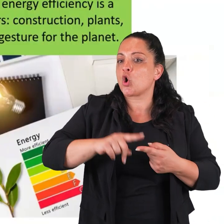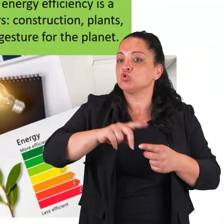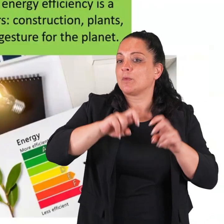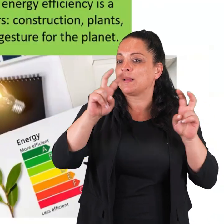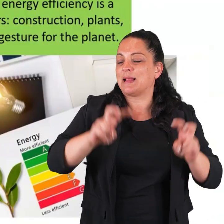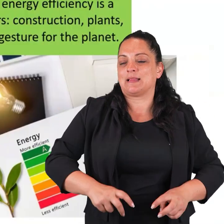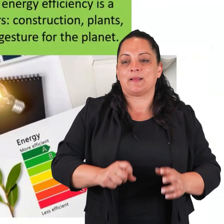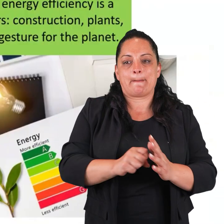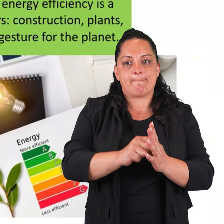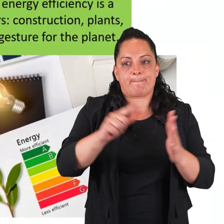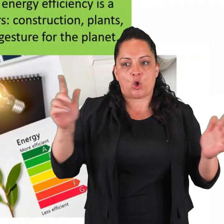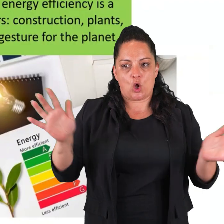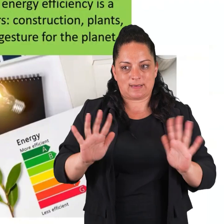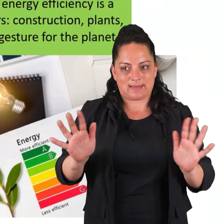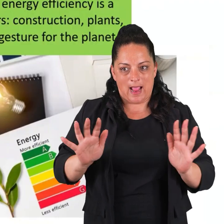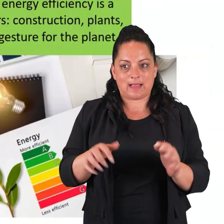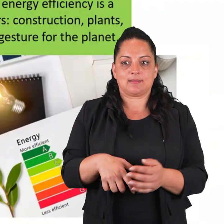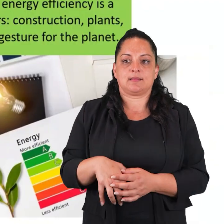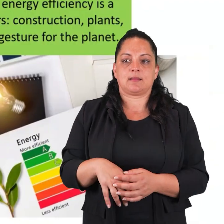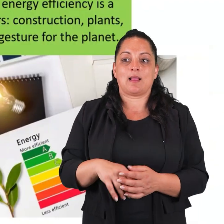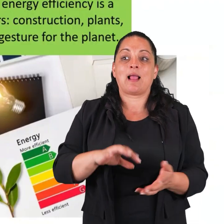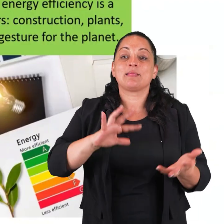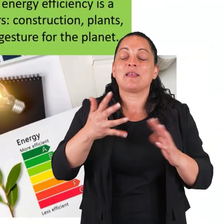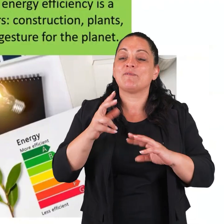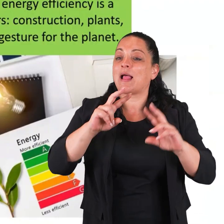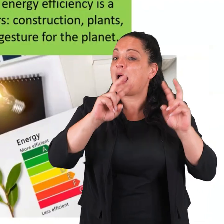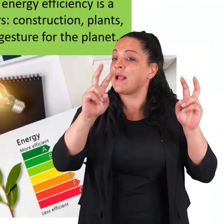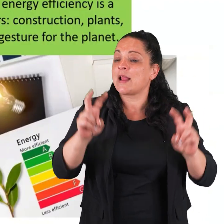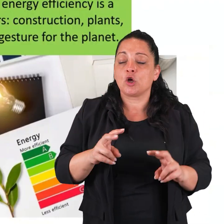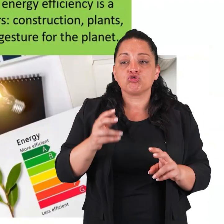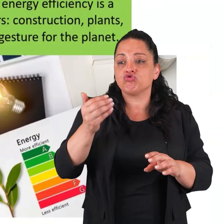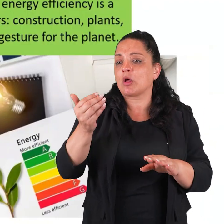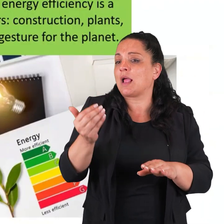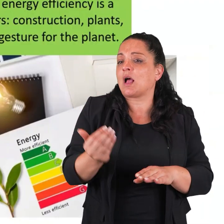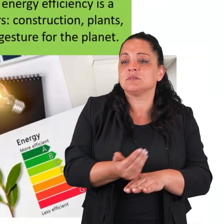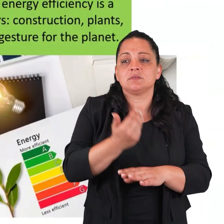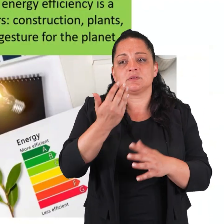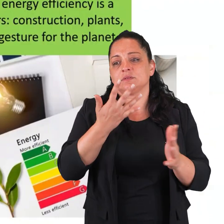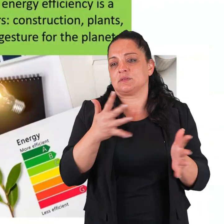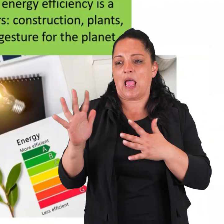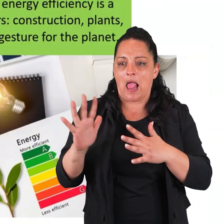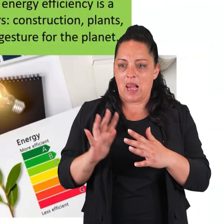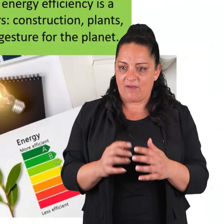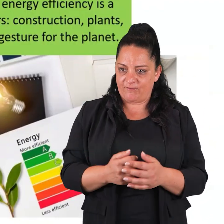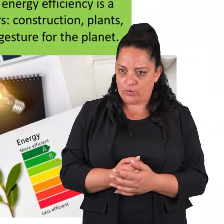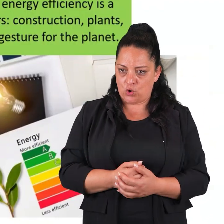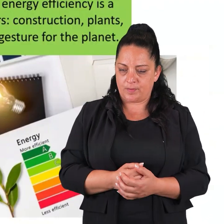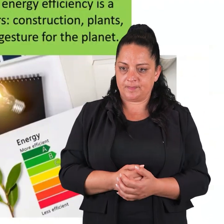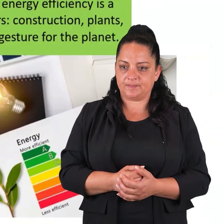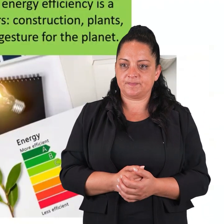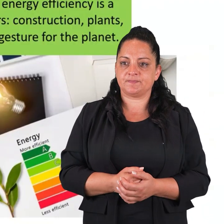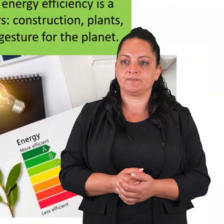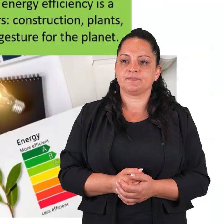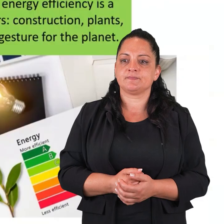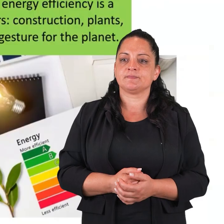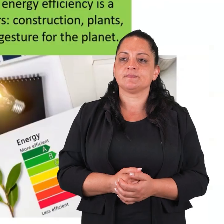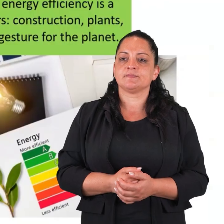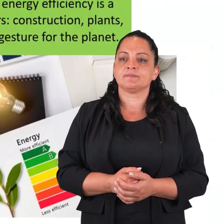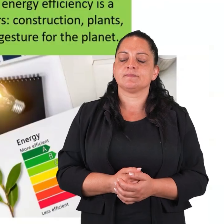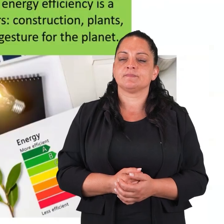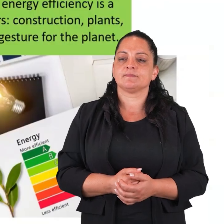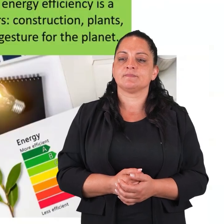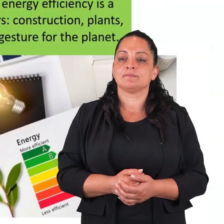so important to calculate, because as we said, it's allowed you to save energy, so it's good